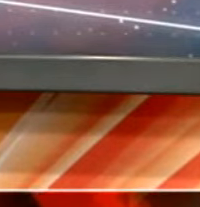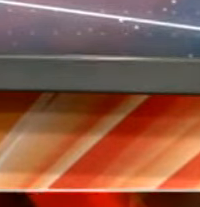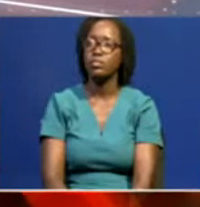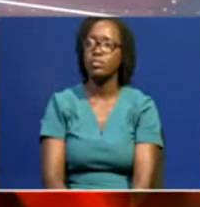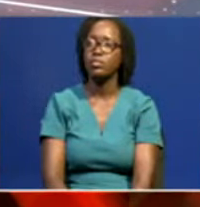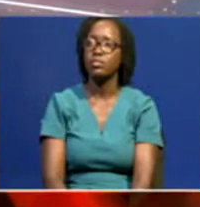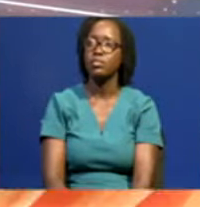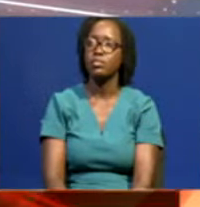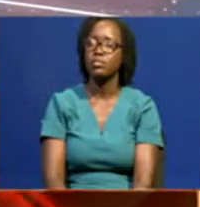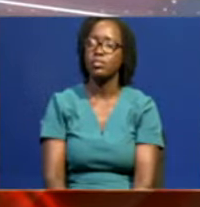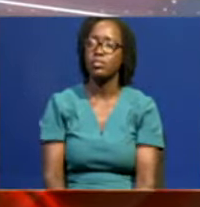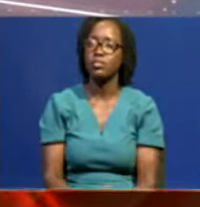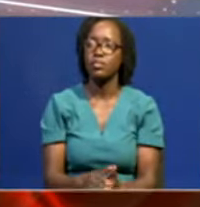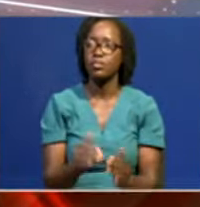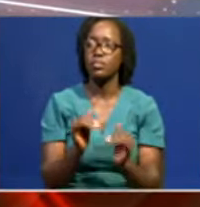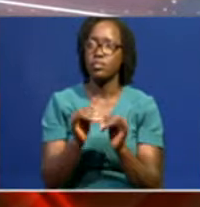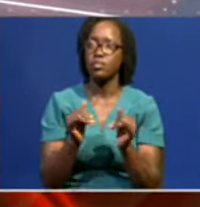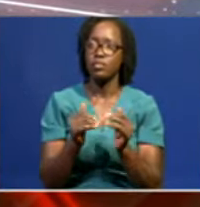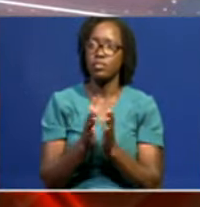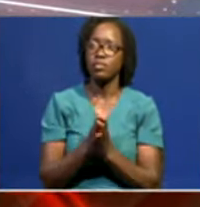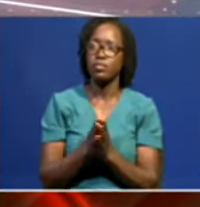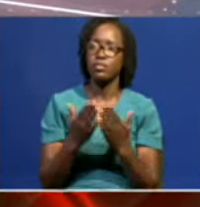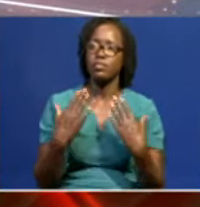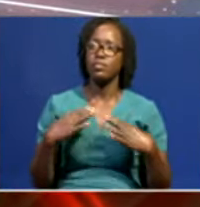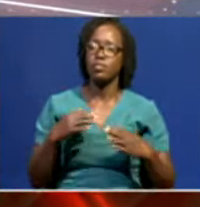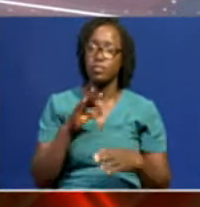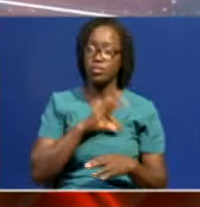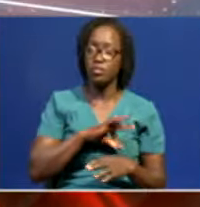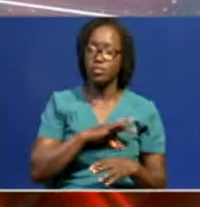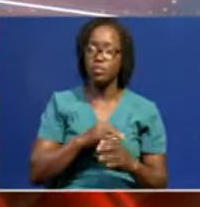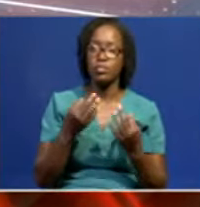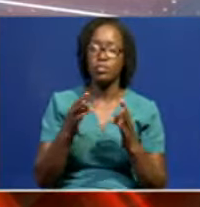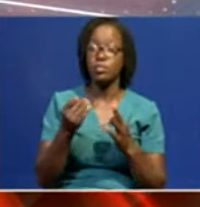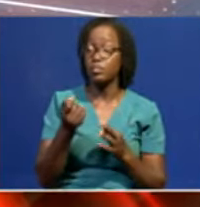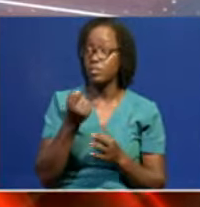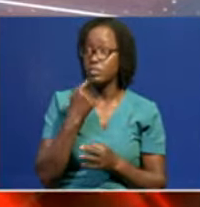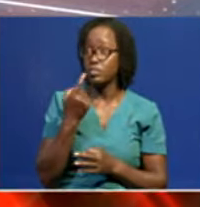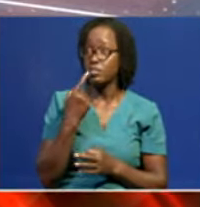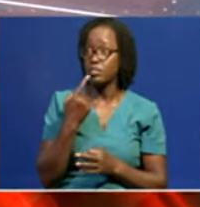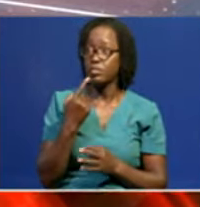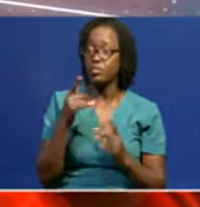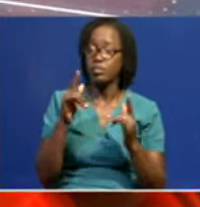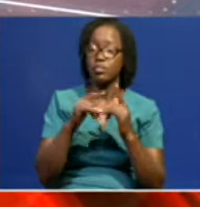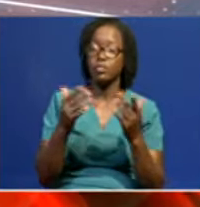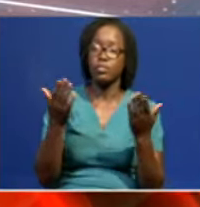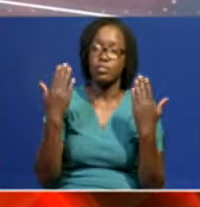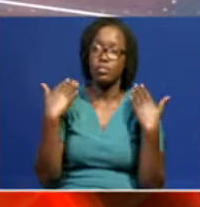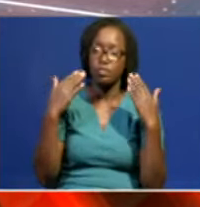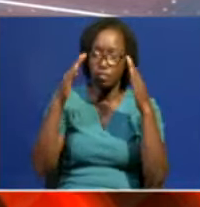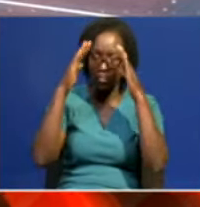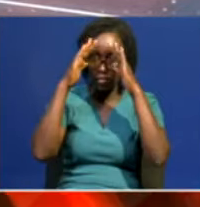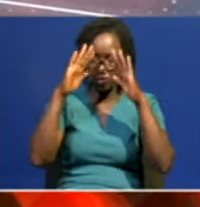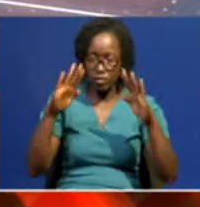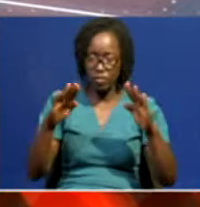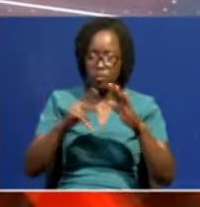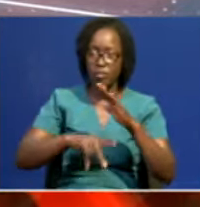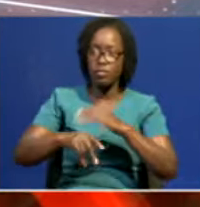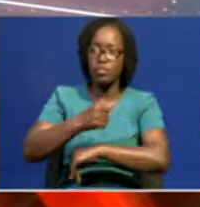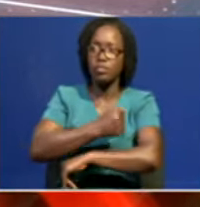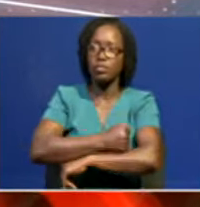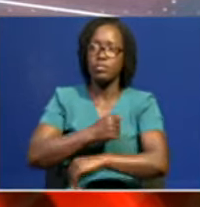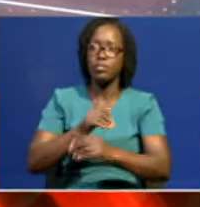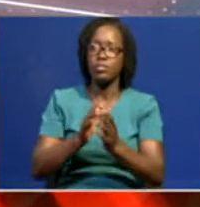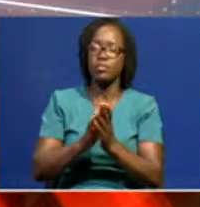And in other news, Meru residents benefited from a free medical camp at the Meru Muslims, a primary school in